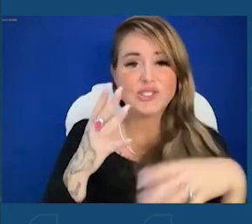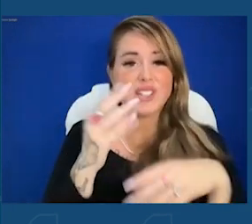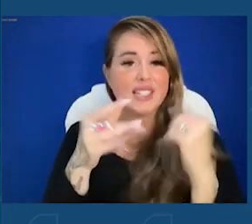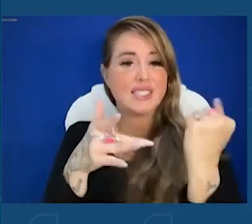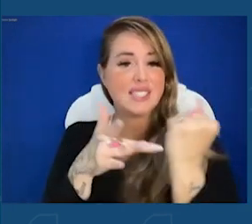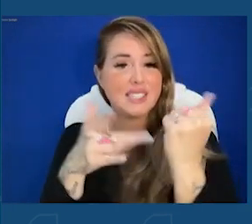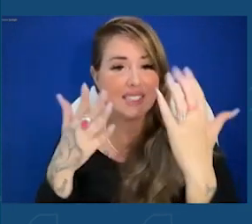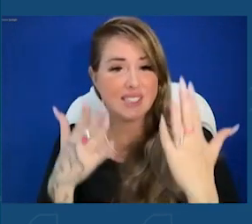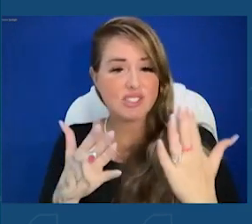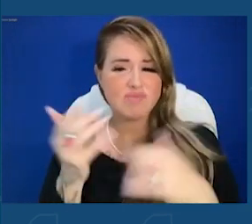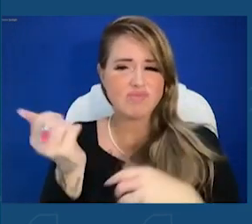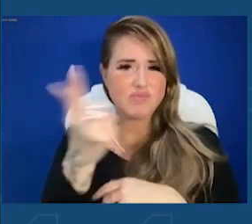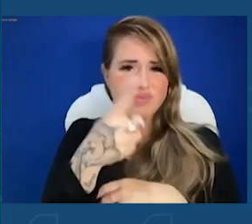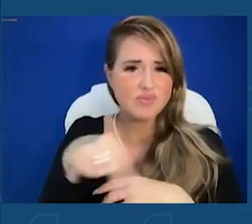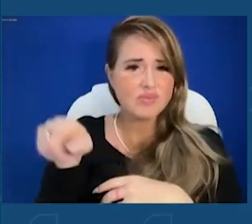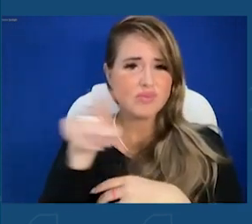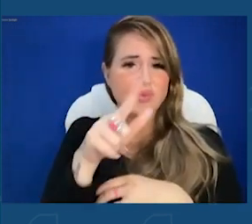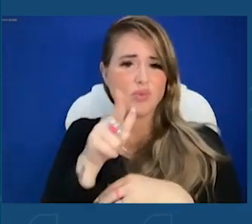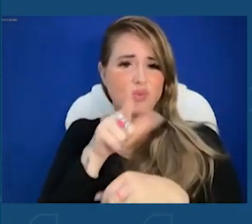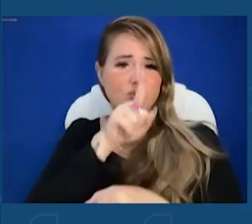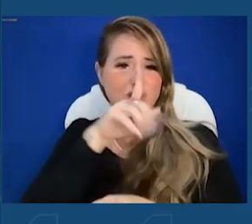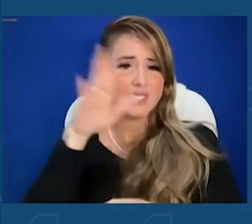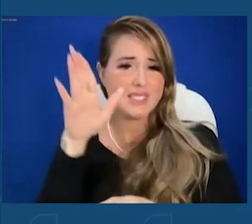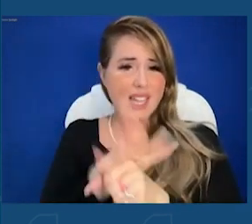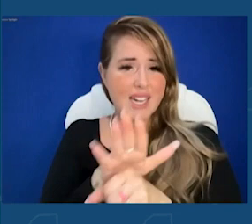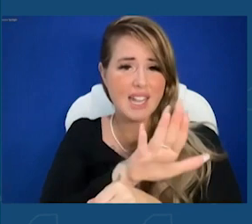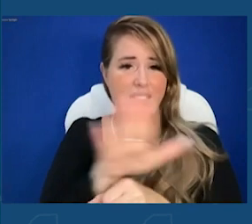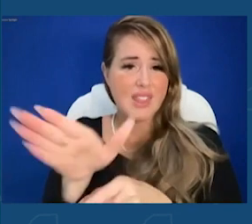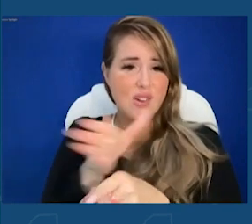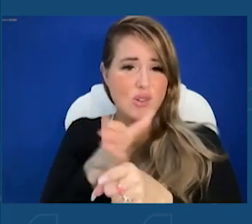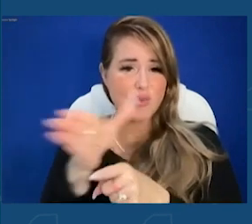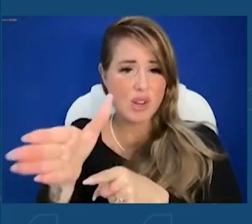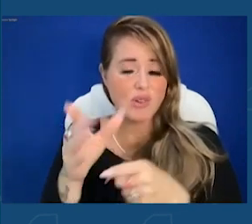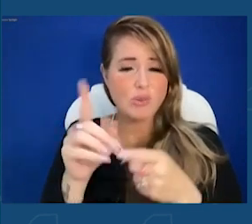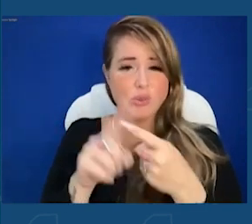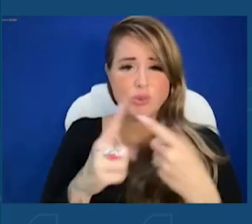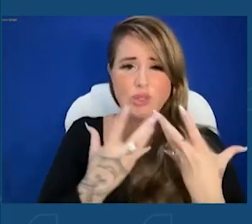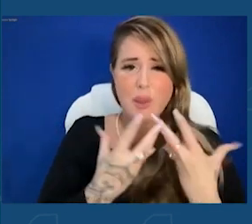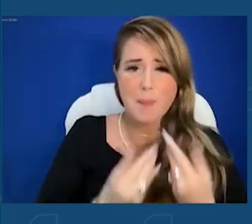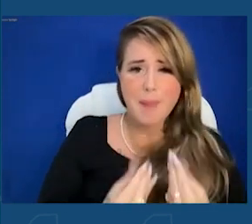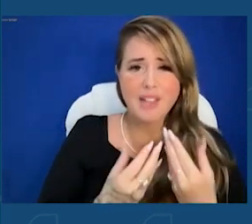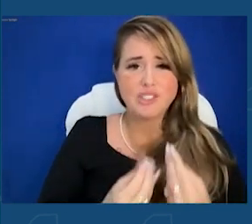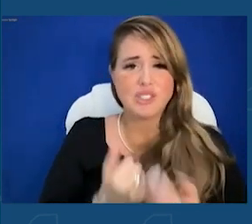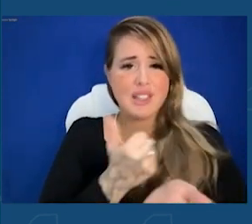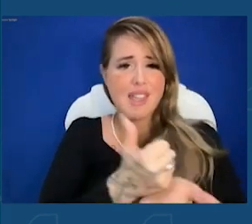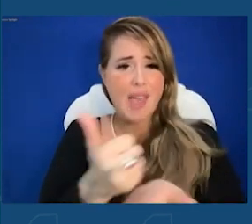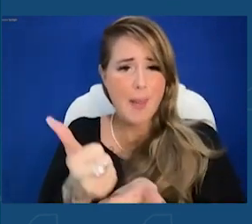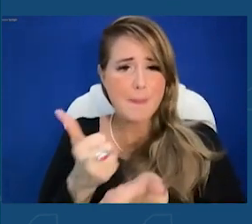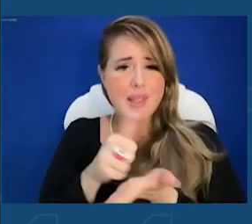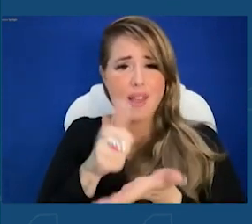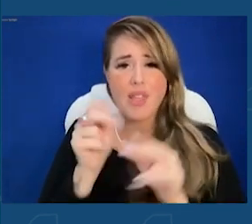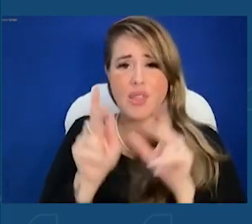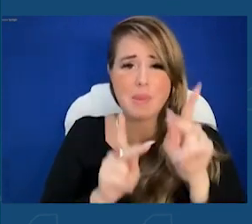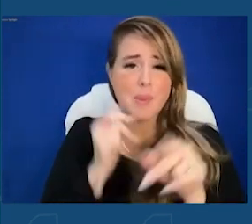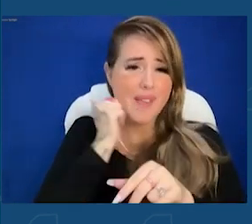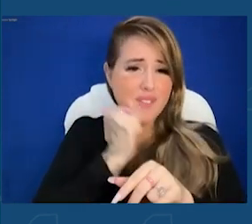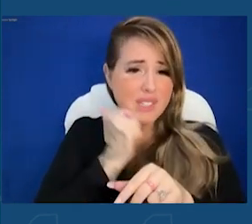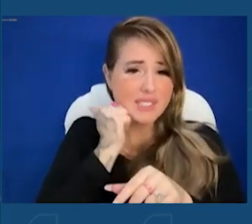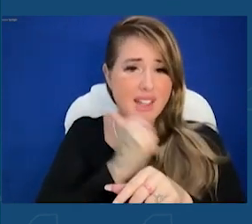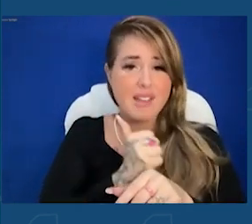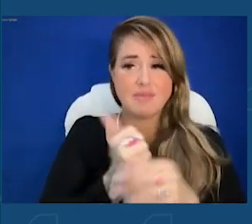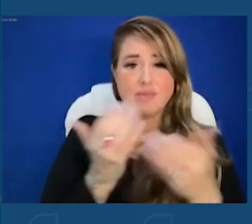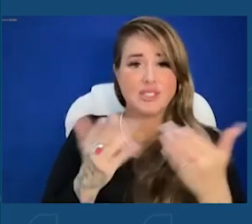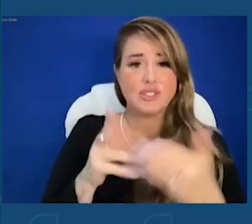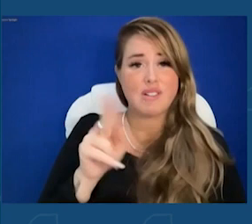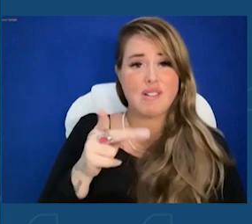technicians that dedicate their careers to compassionately helping others daily at Upstate